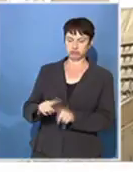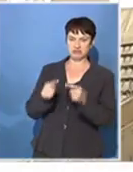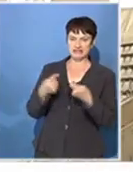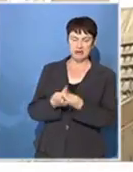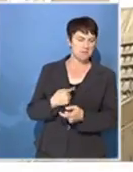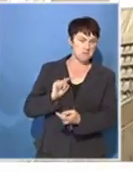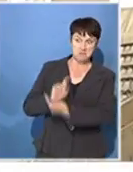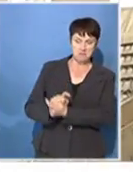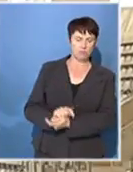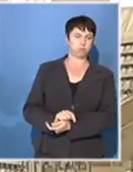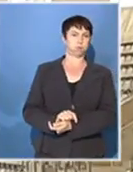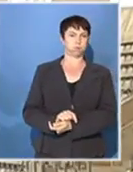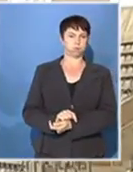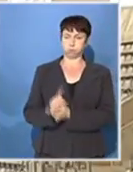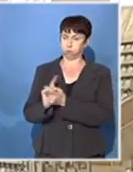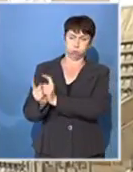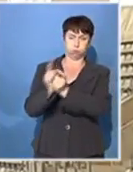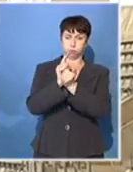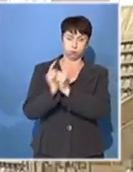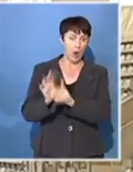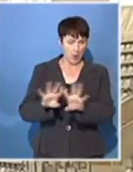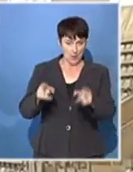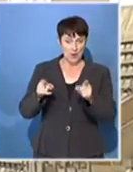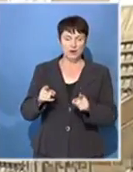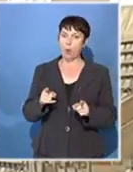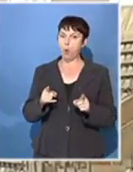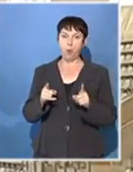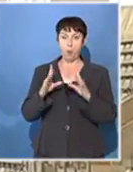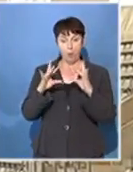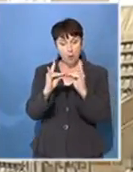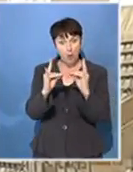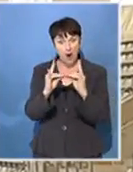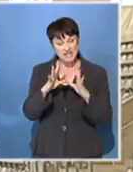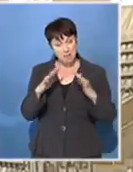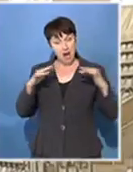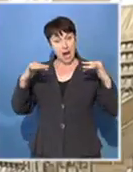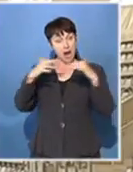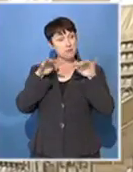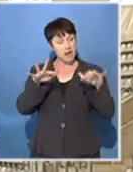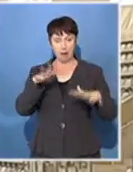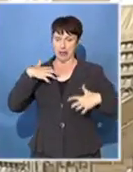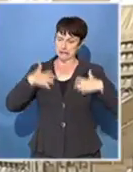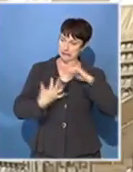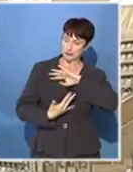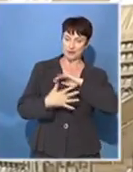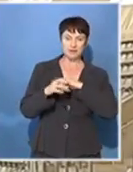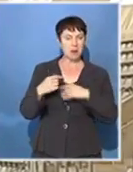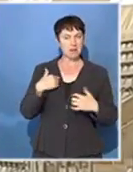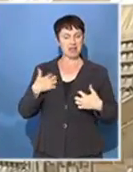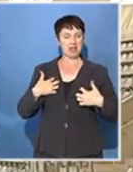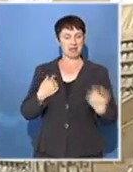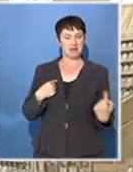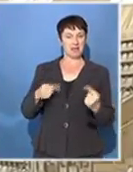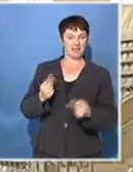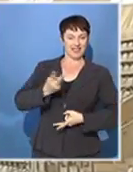And the crowd is very passionate, and I'm looking forward to playing in front of them again.